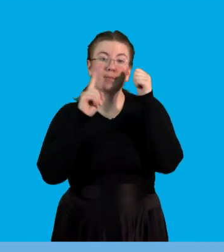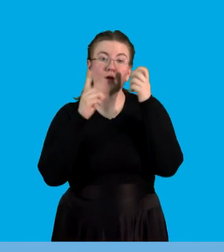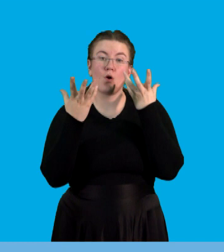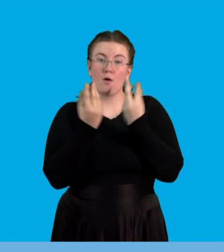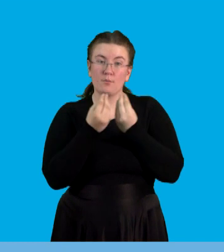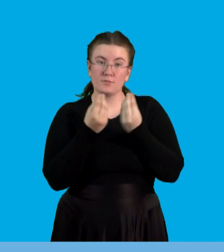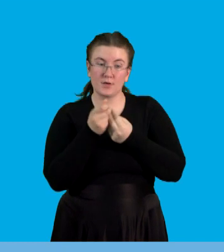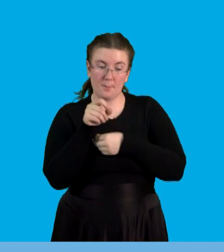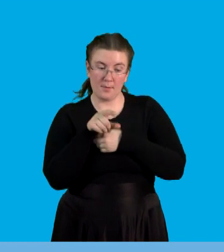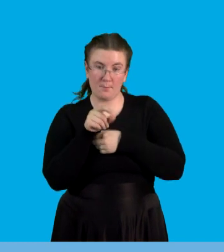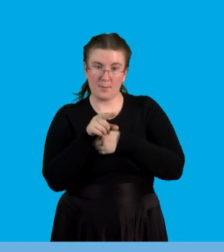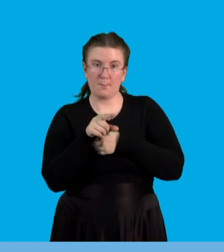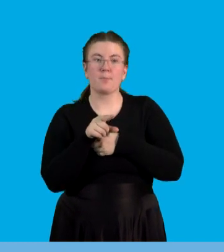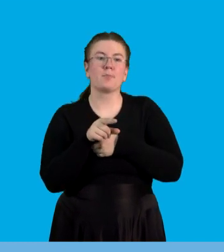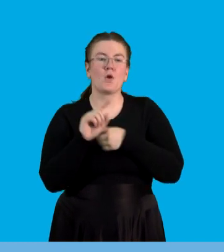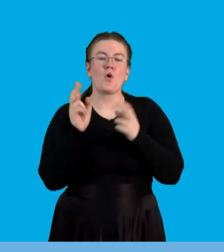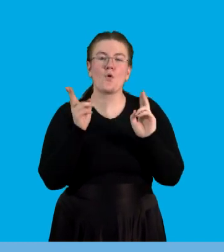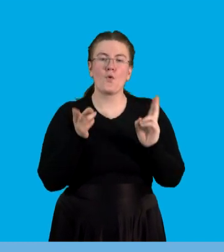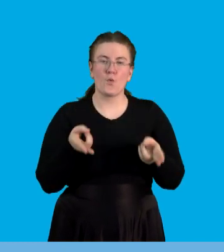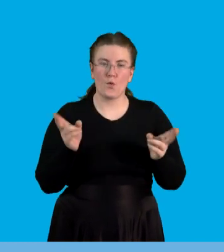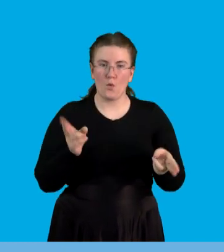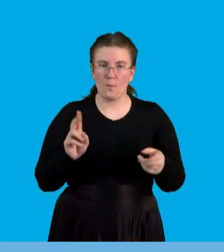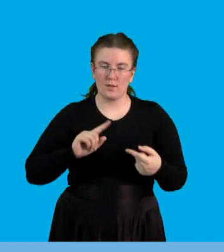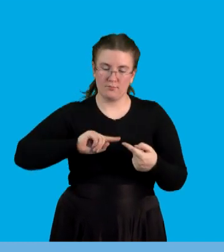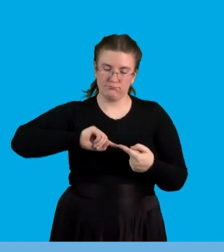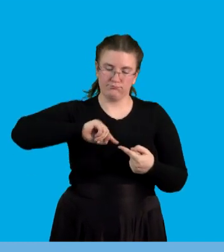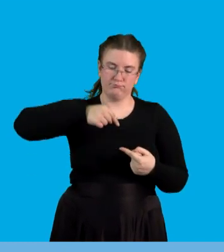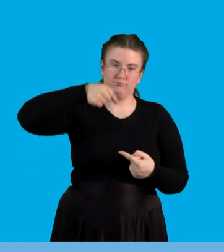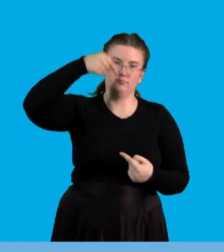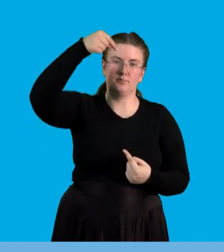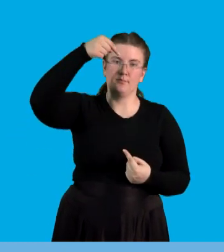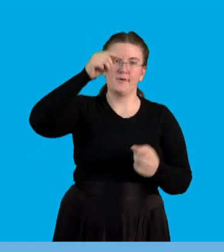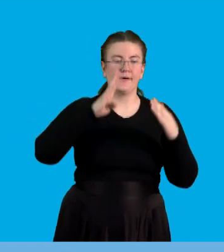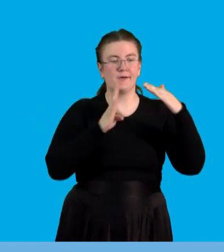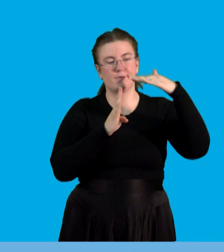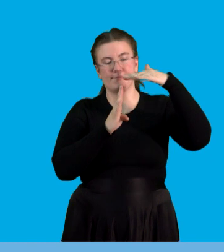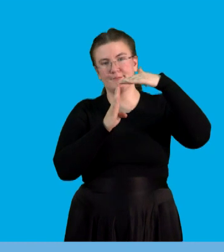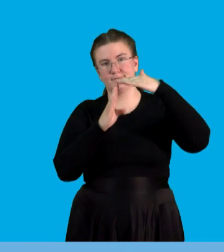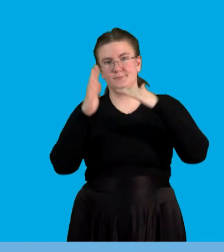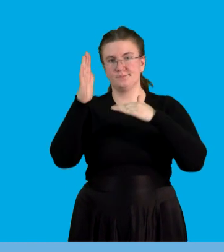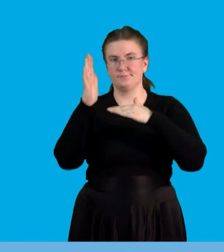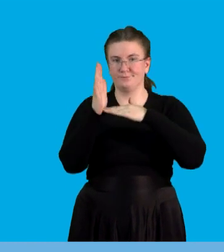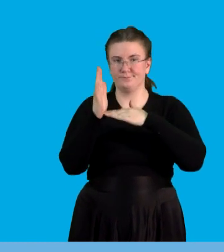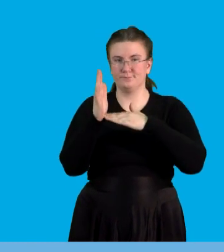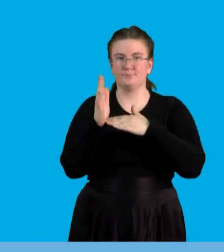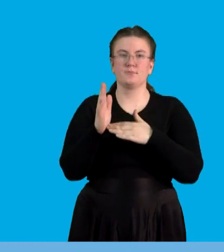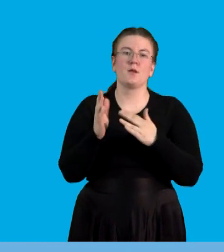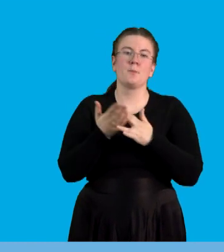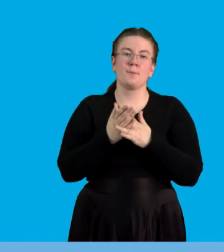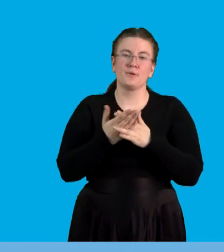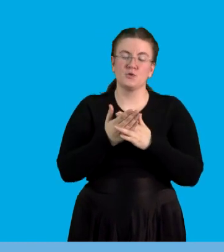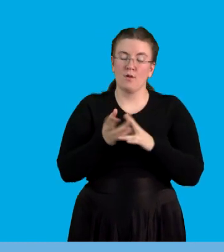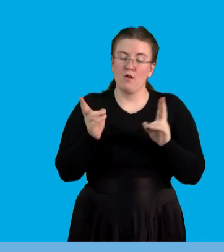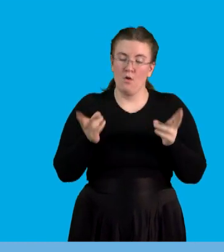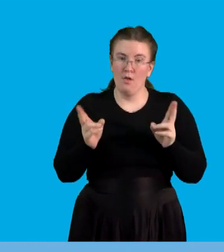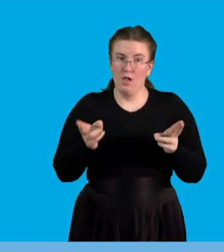force will always be acting perpendicular to the surface. Remember, there must always be an angle of 90 degrees between that particular